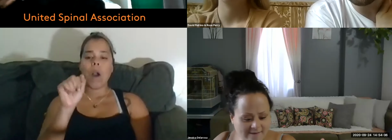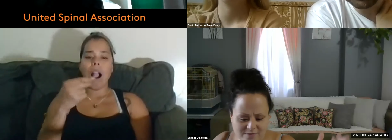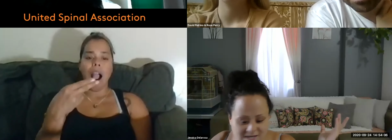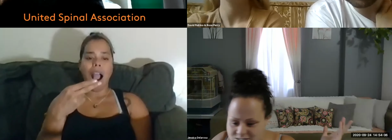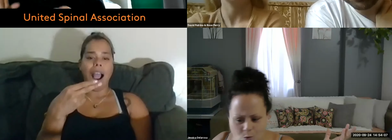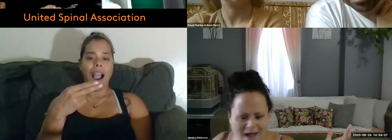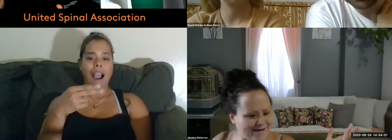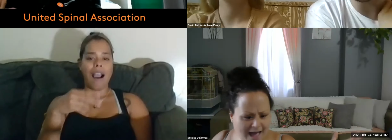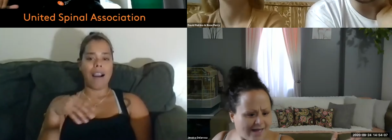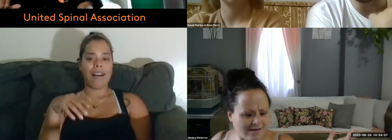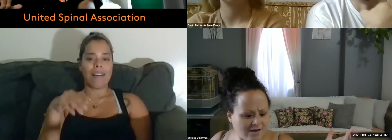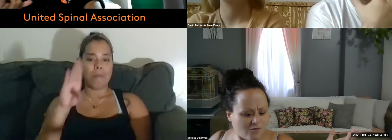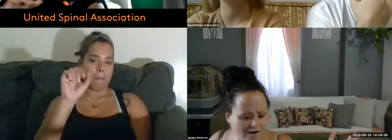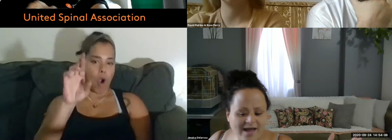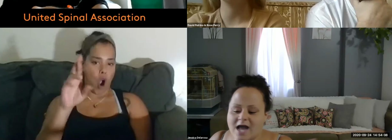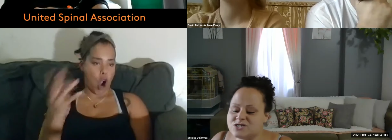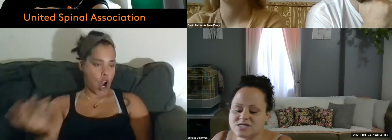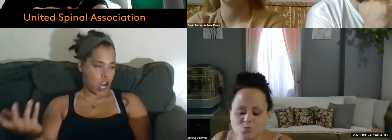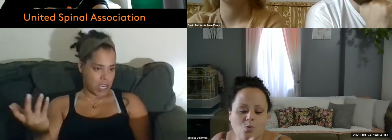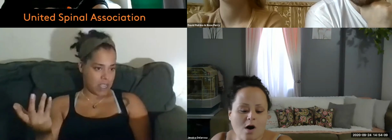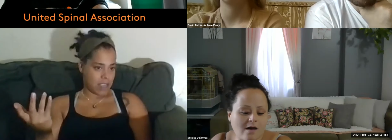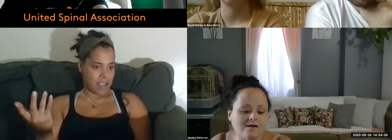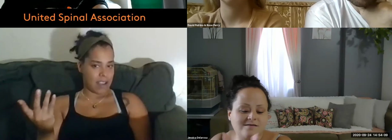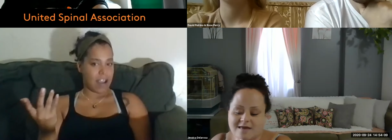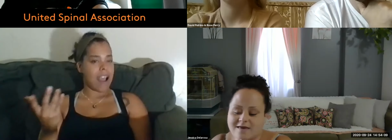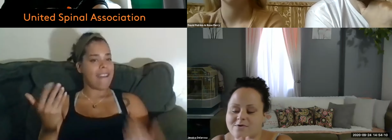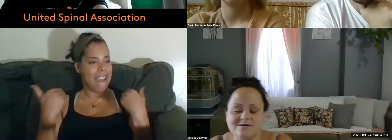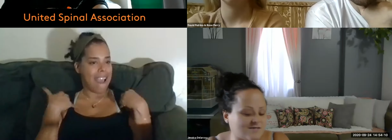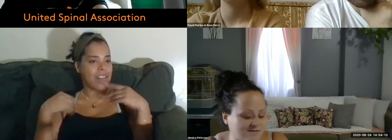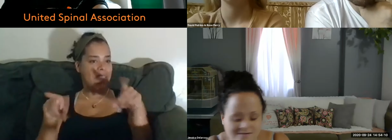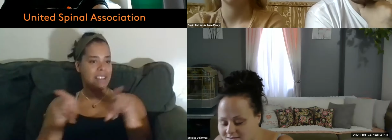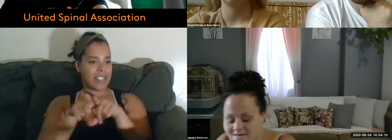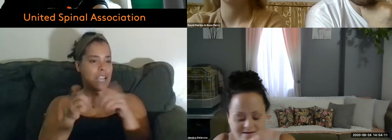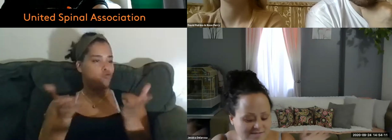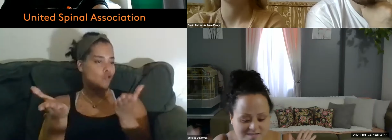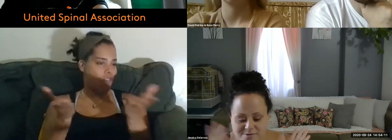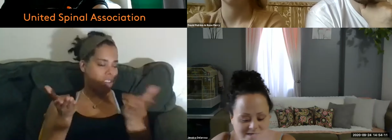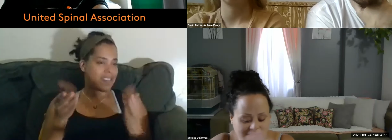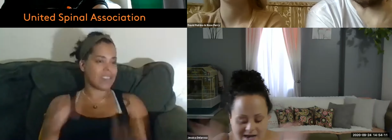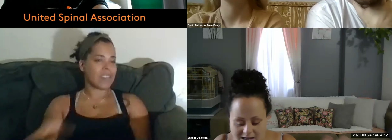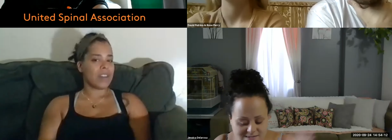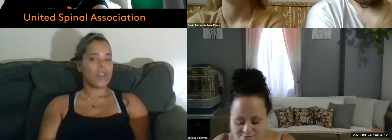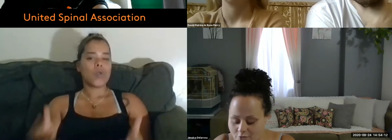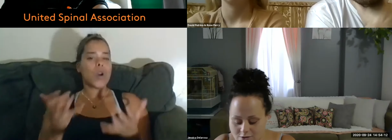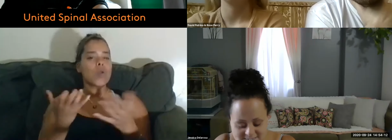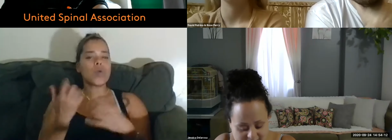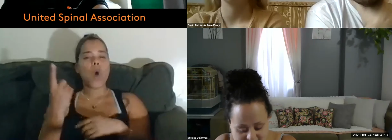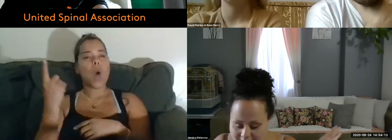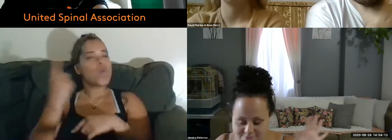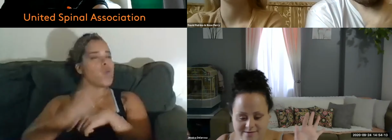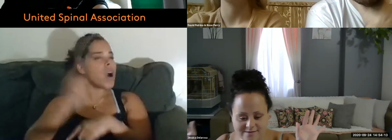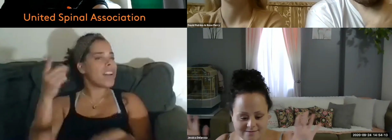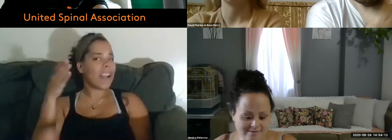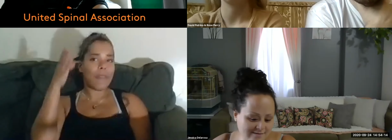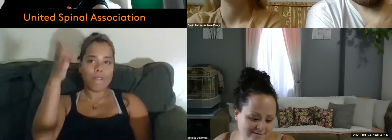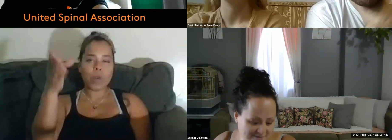the same, so why not? Yeah. Right? I just want a day where just accessibility and access for all is the